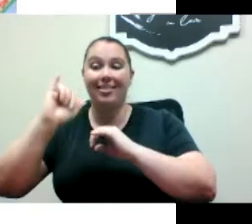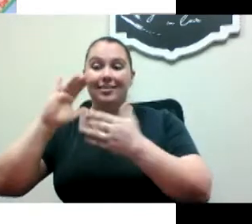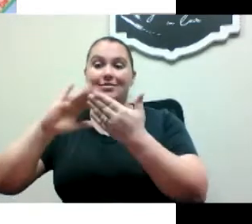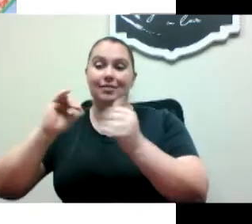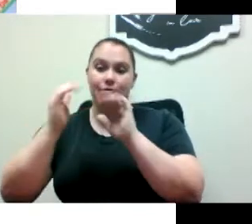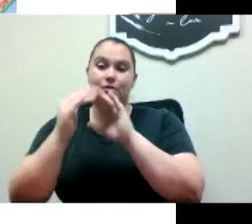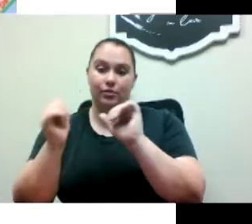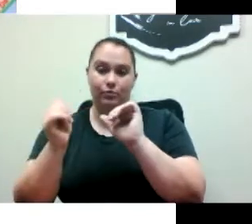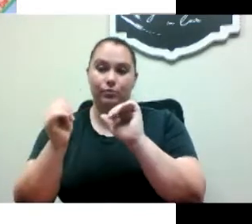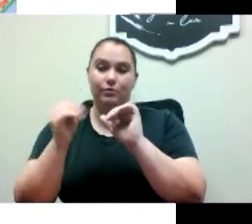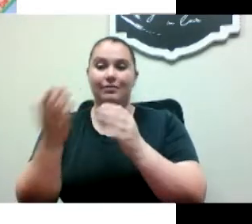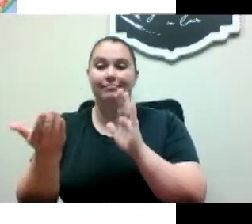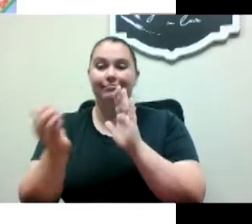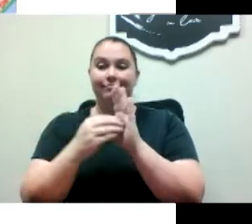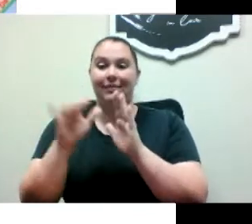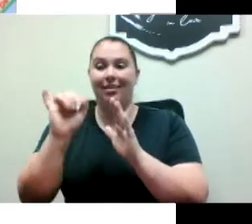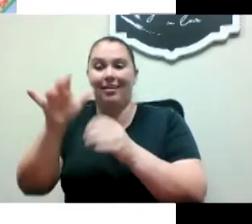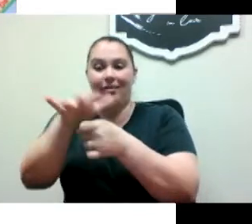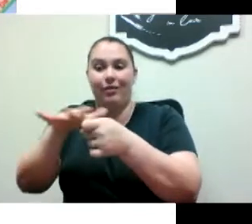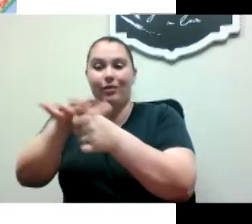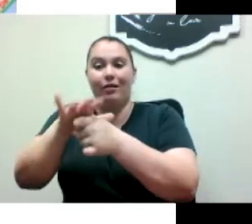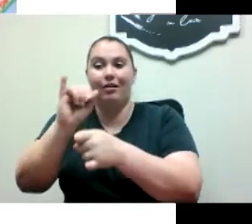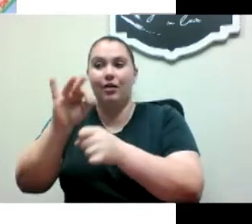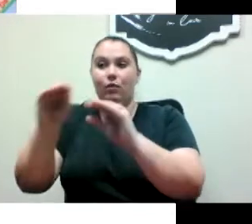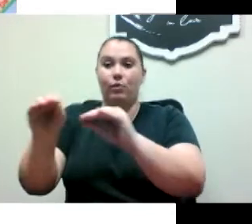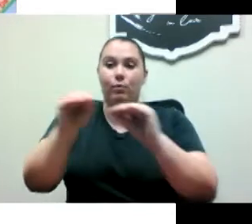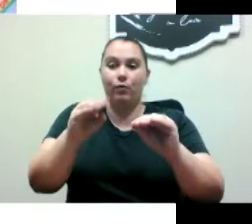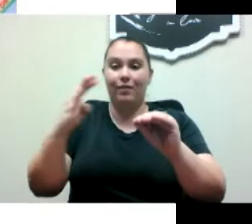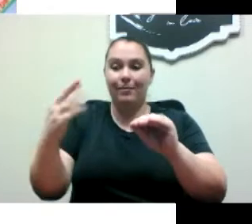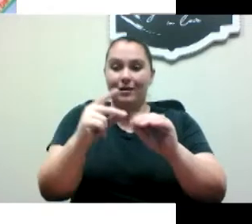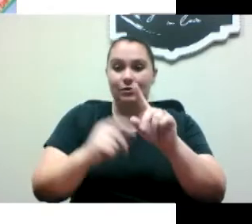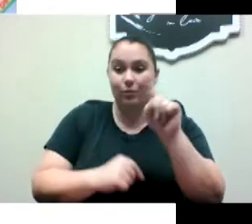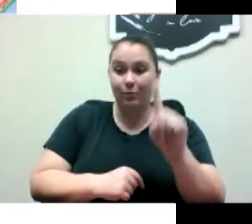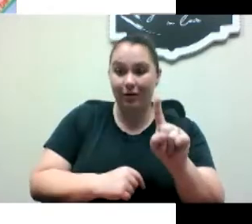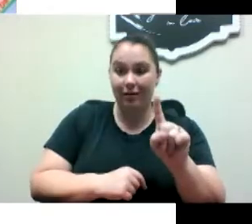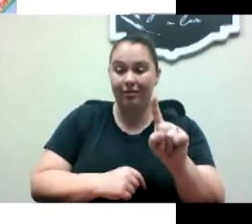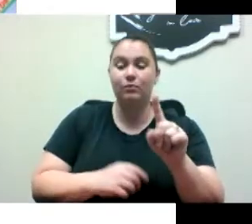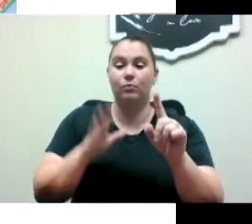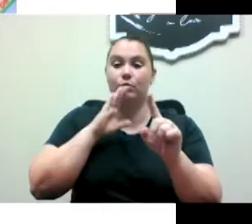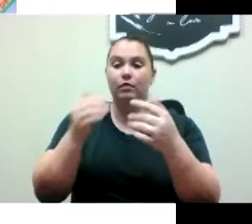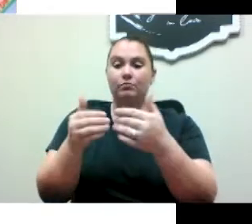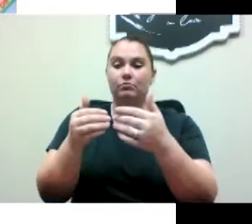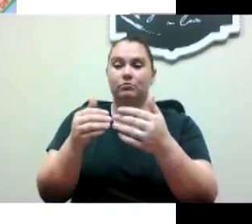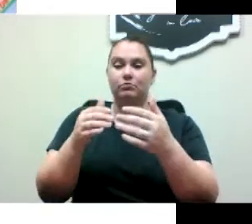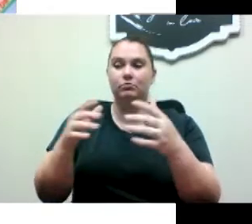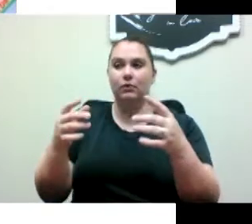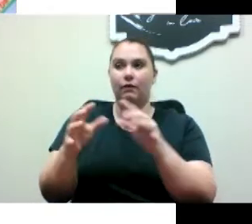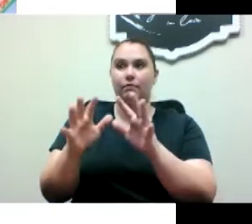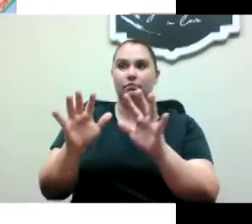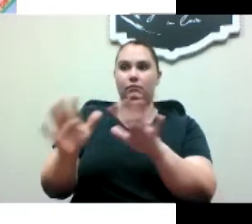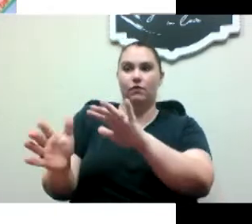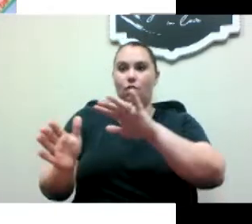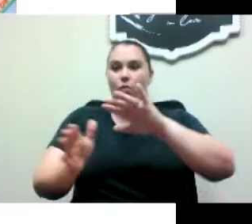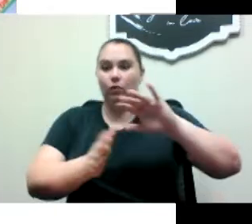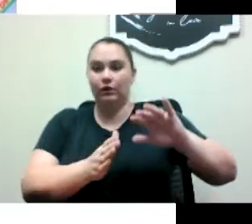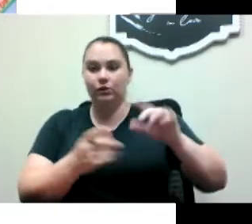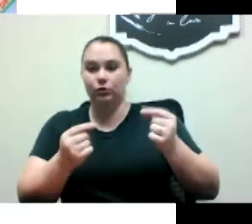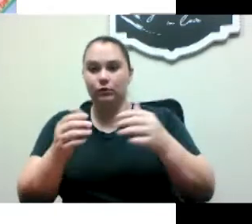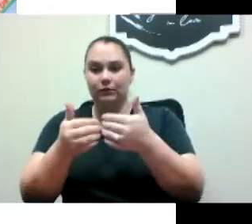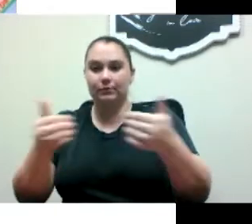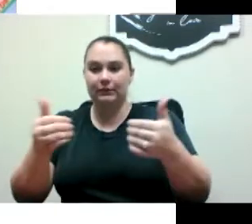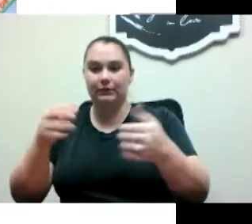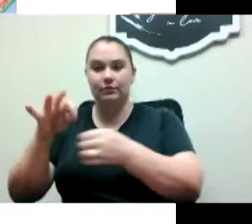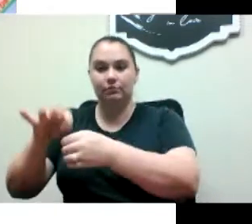another area where if we put that back into 1, we avoid splitting the election precinct. Now, we do have split election